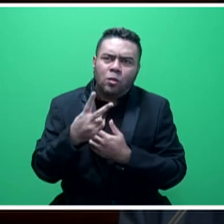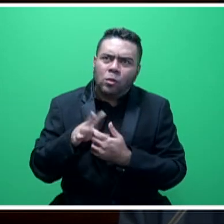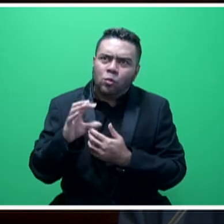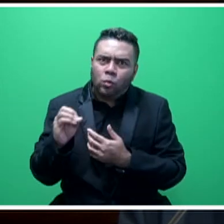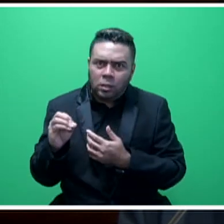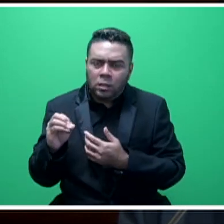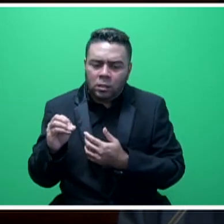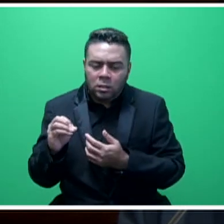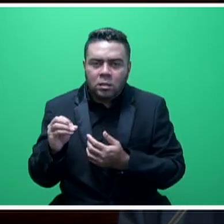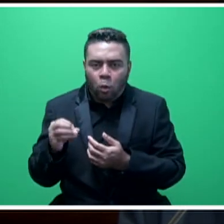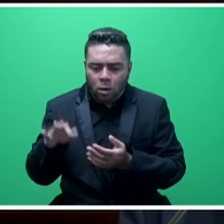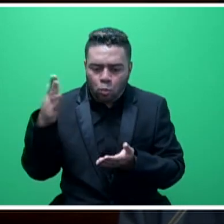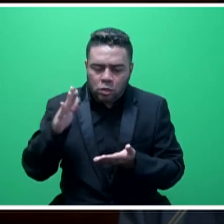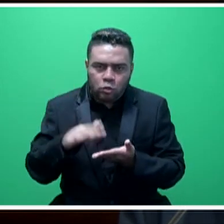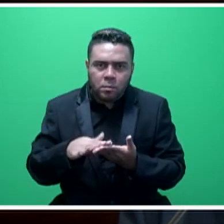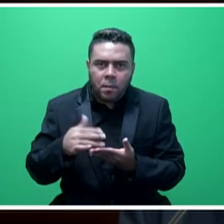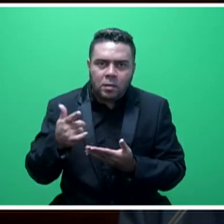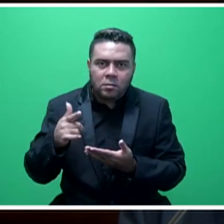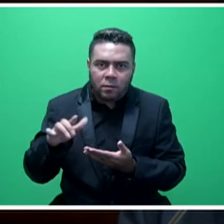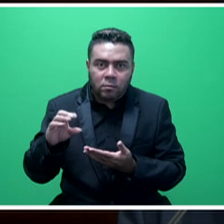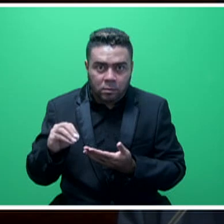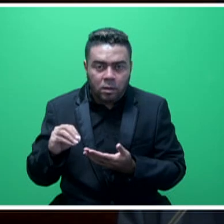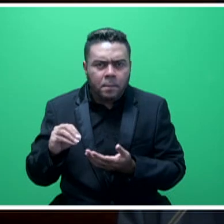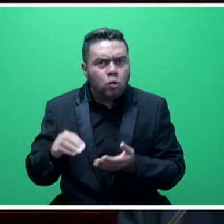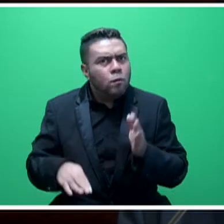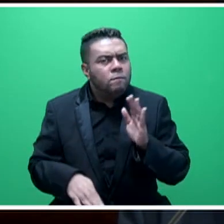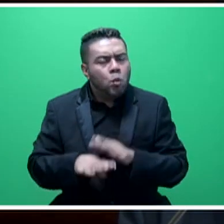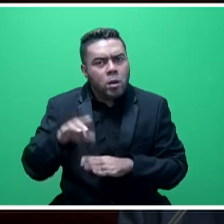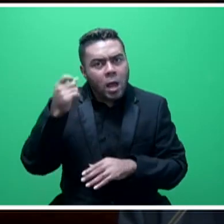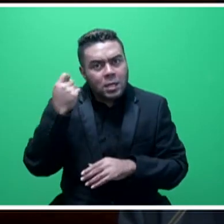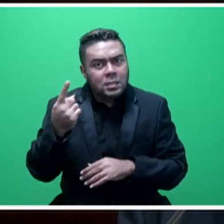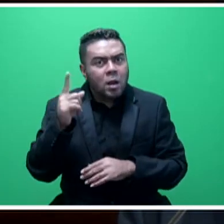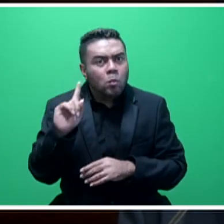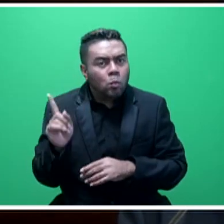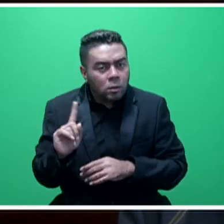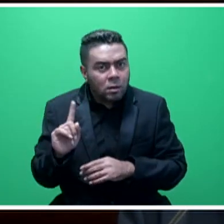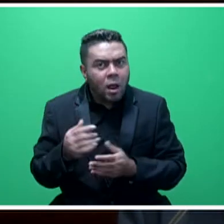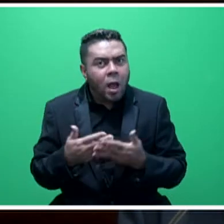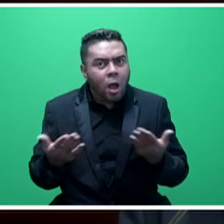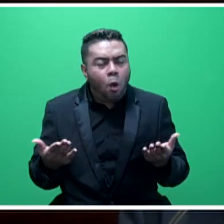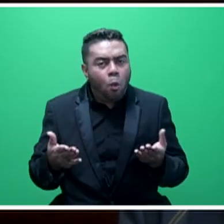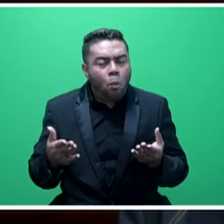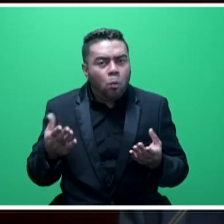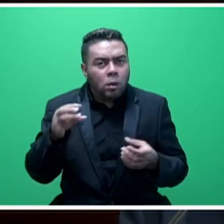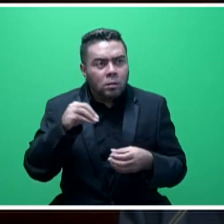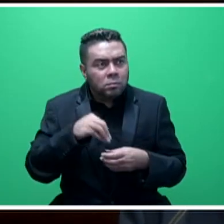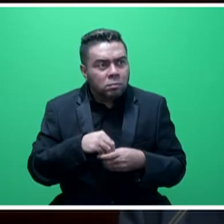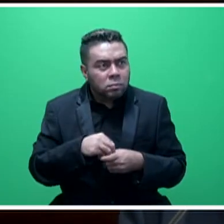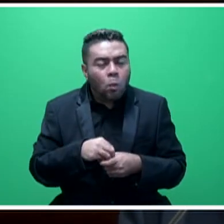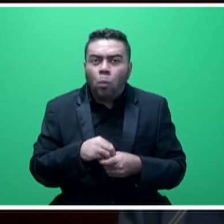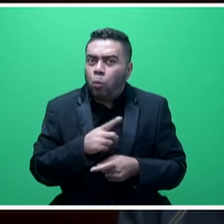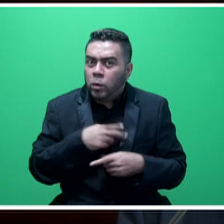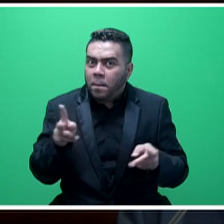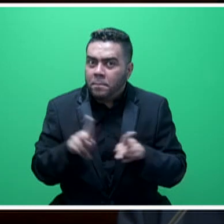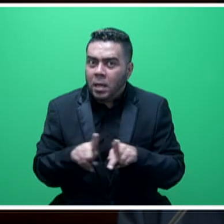to reduce by 70%. To fully comprehend the crisis how the crisis is impacting the business, we